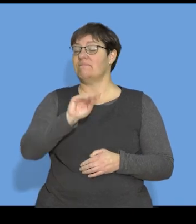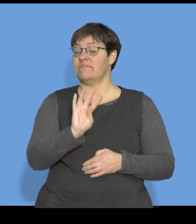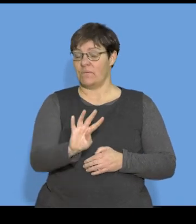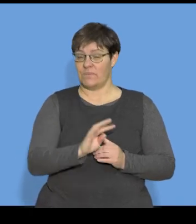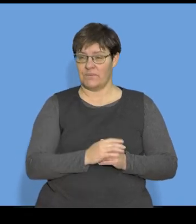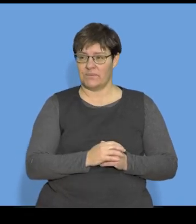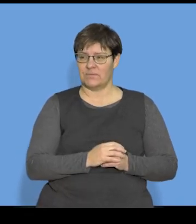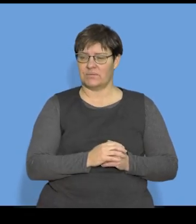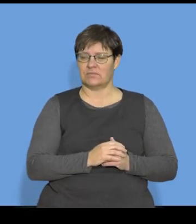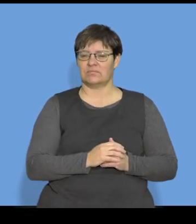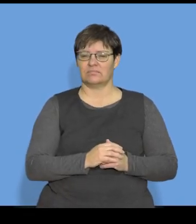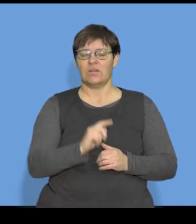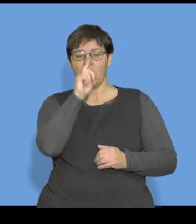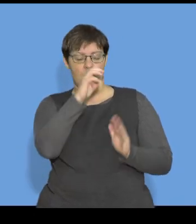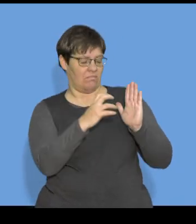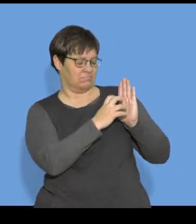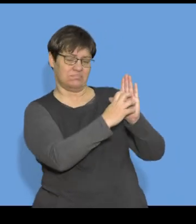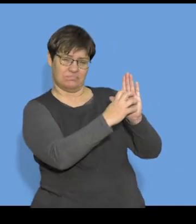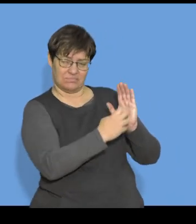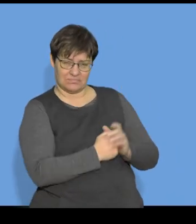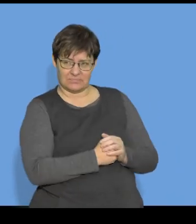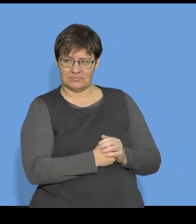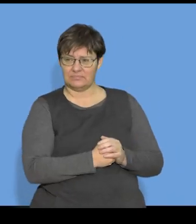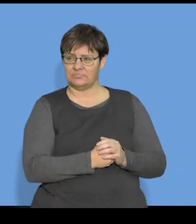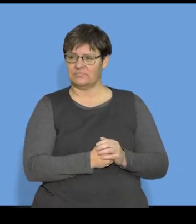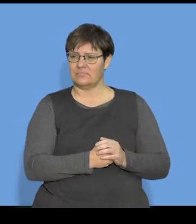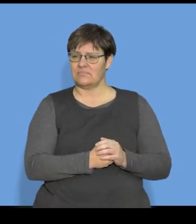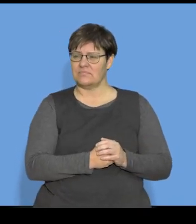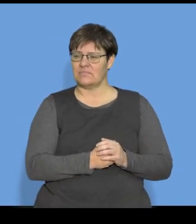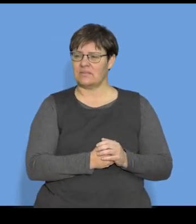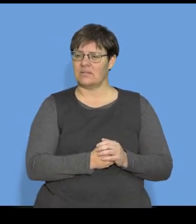Then number 4 here, we're looking at the diagram there